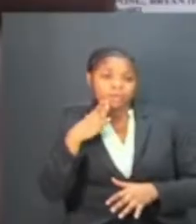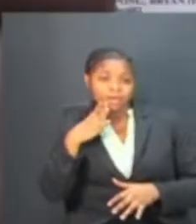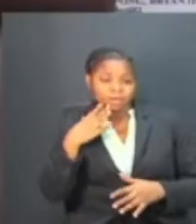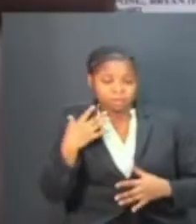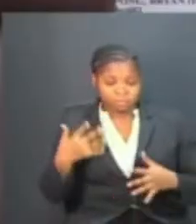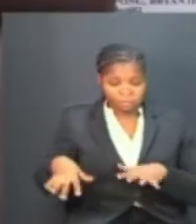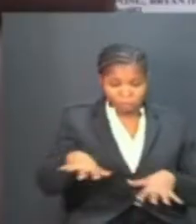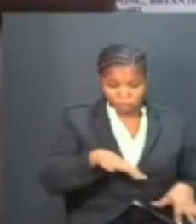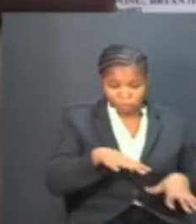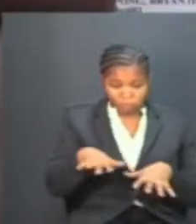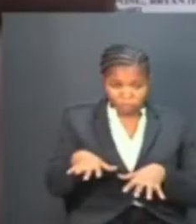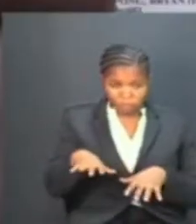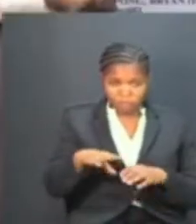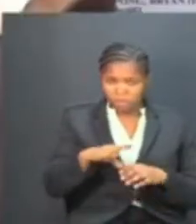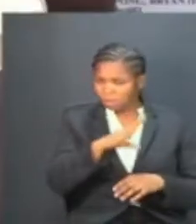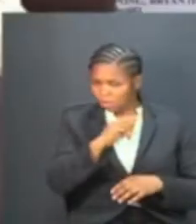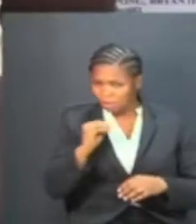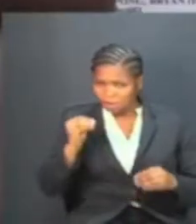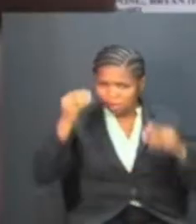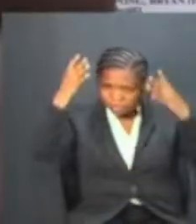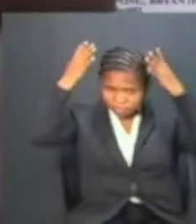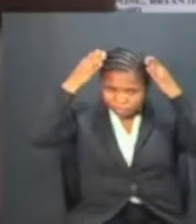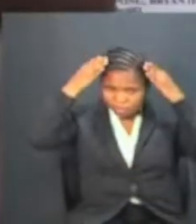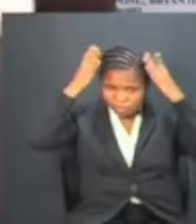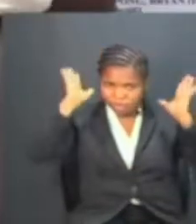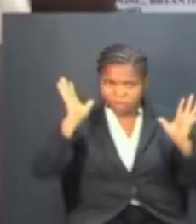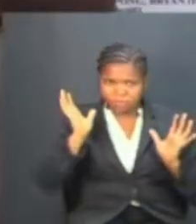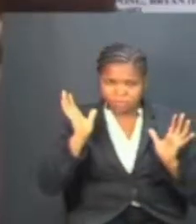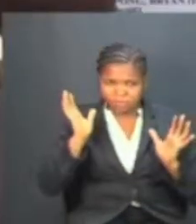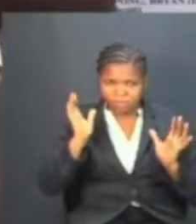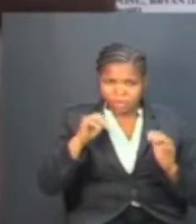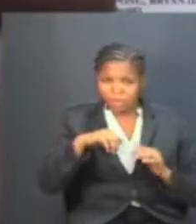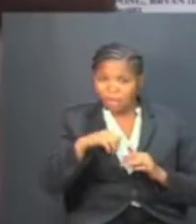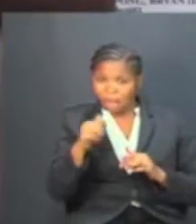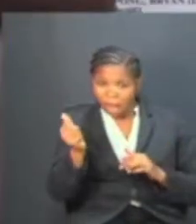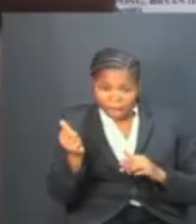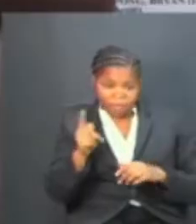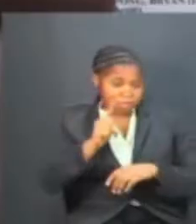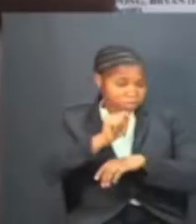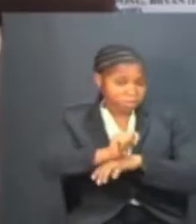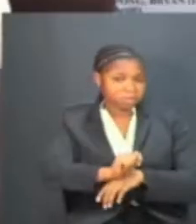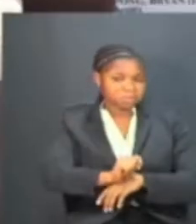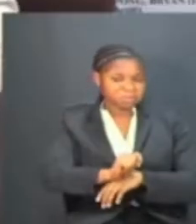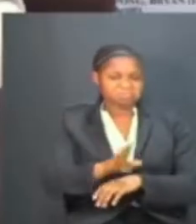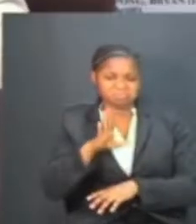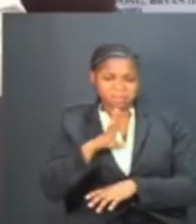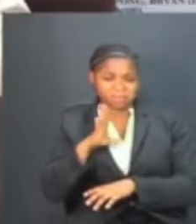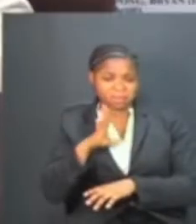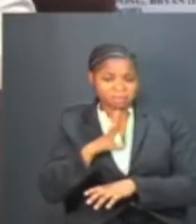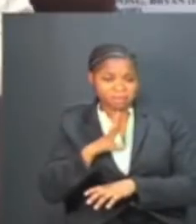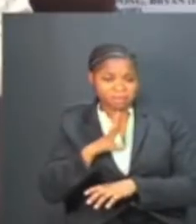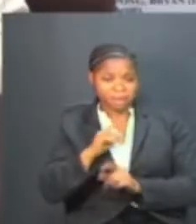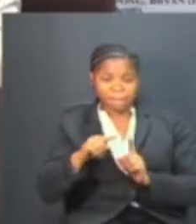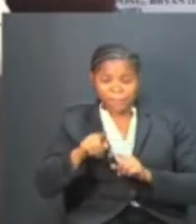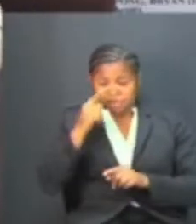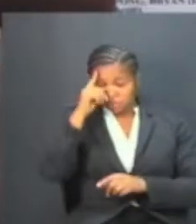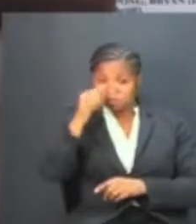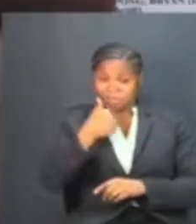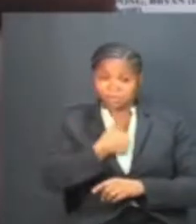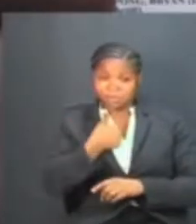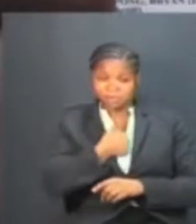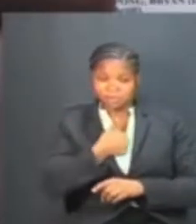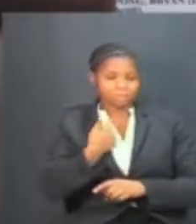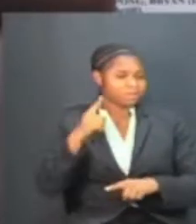allowed. Other tribes like Gonjas wear the same thing as he is dressed, but the Gombas don't wear the same color. And